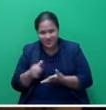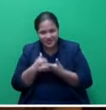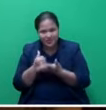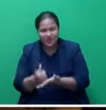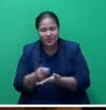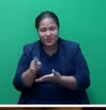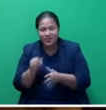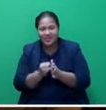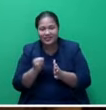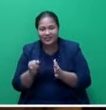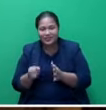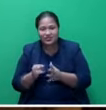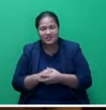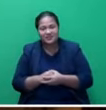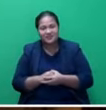that industry is all about.